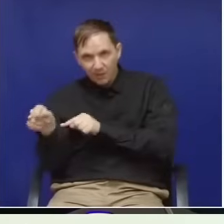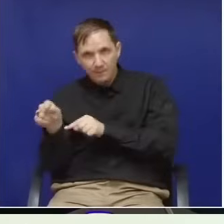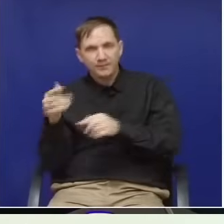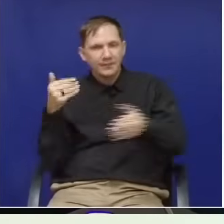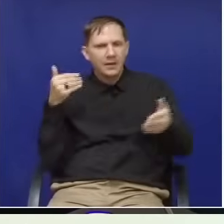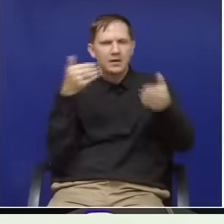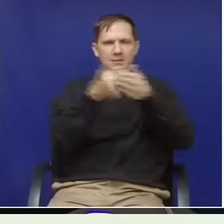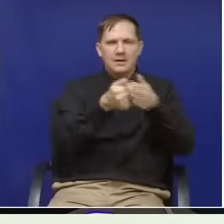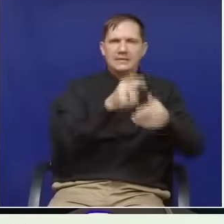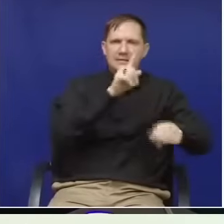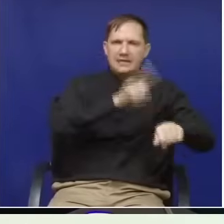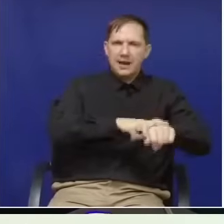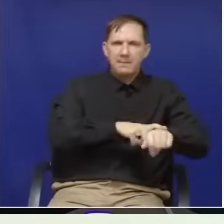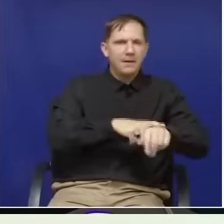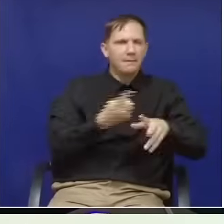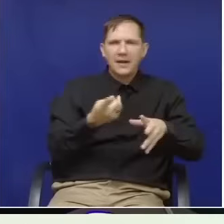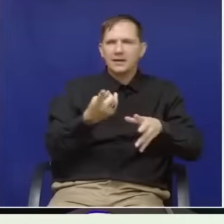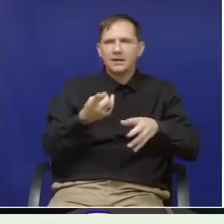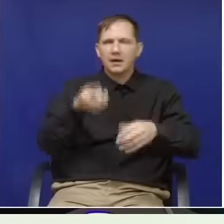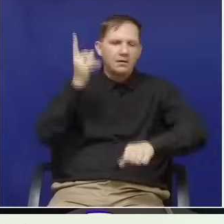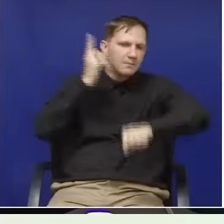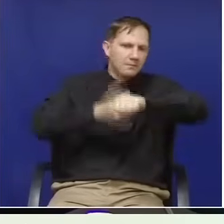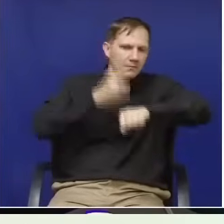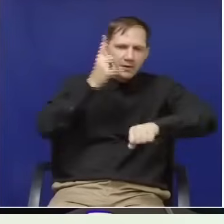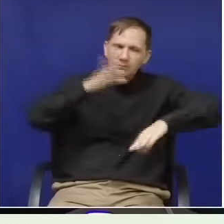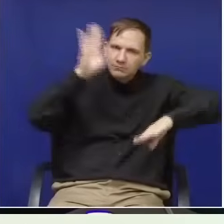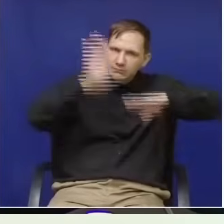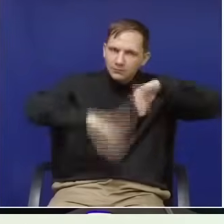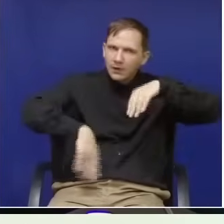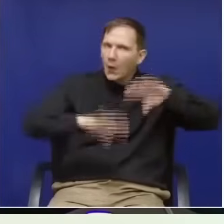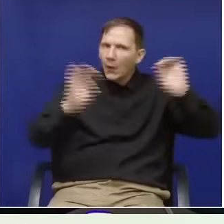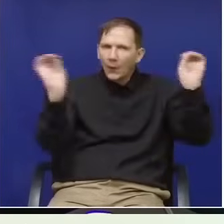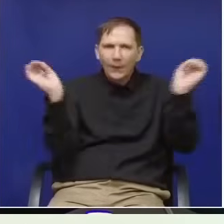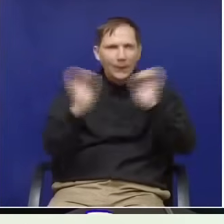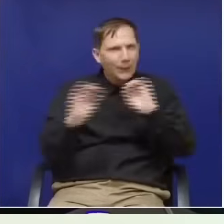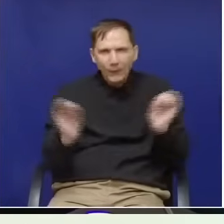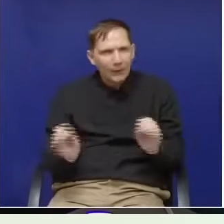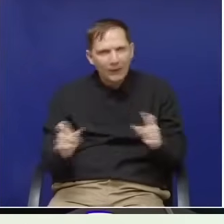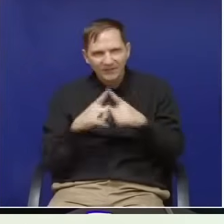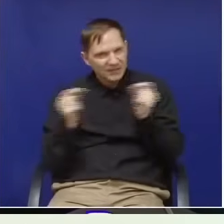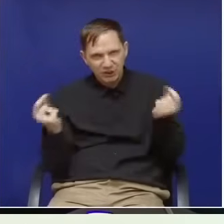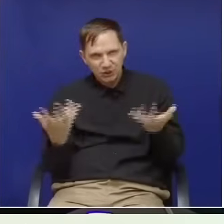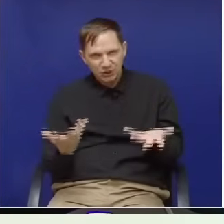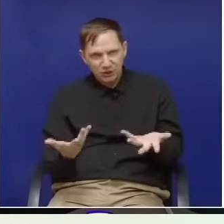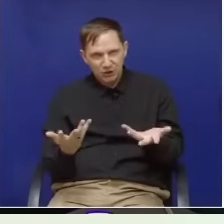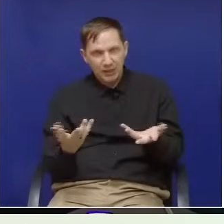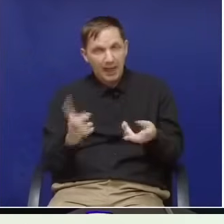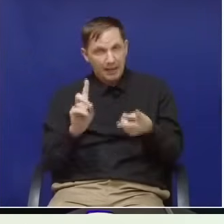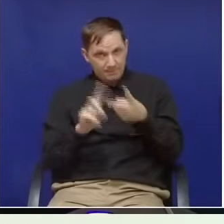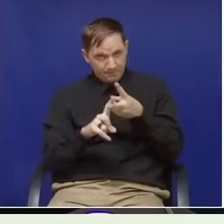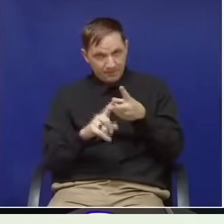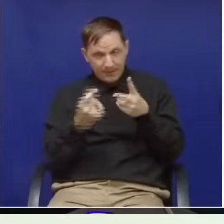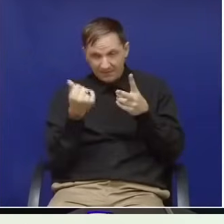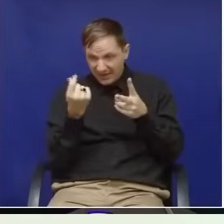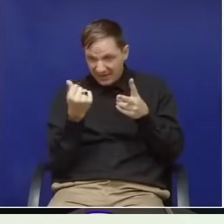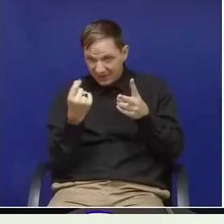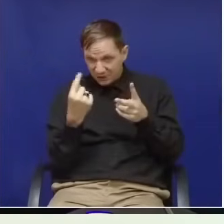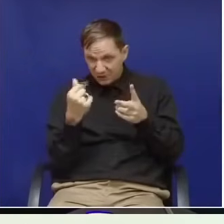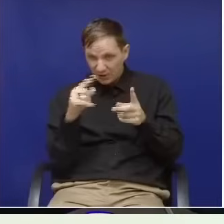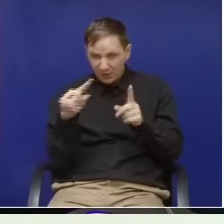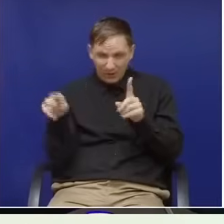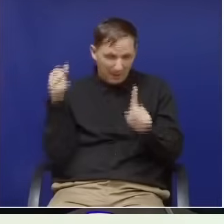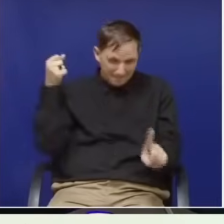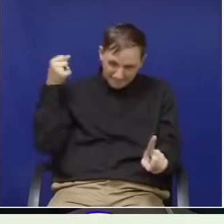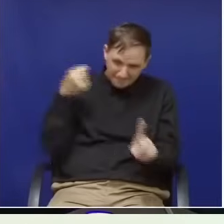pensionable age without accountability processes being concluded? And what financial implications has this had